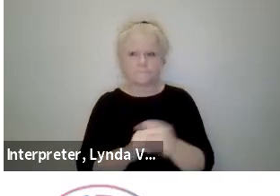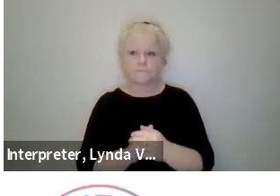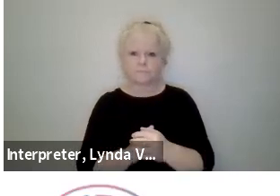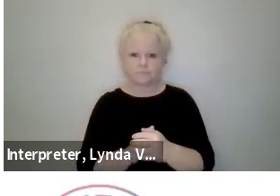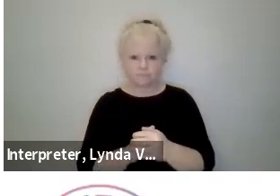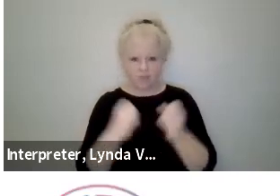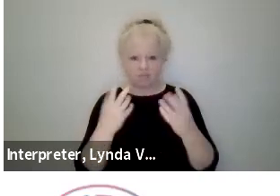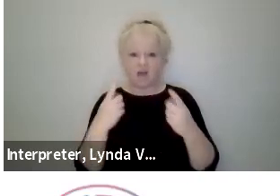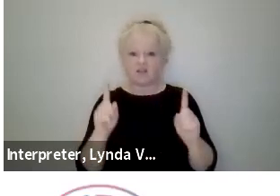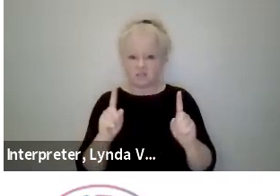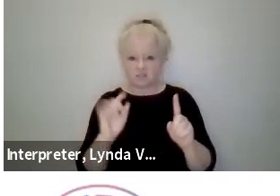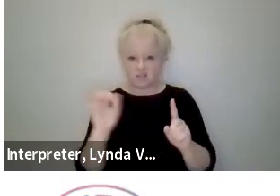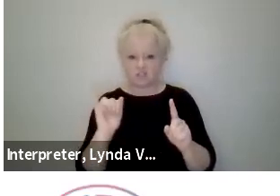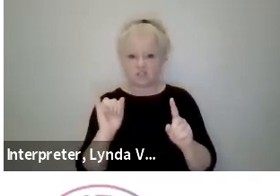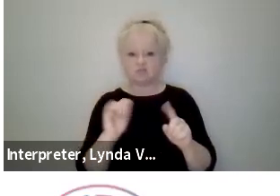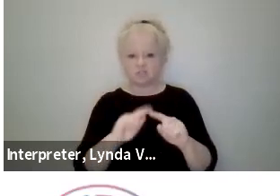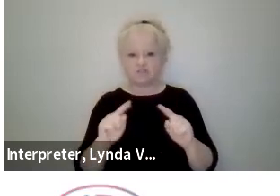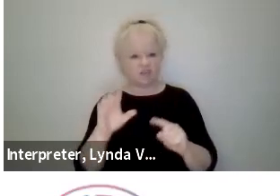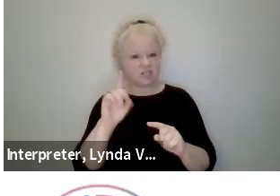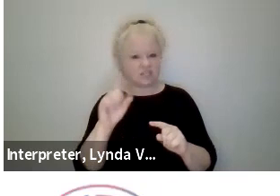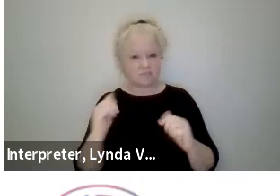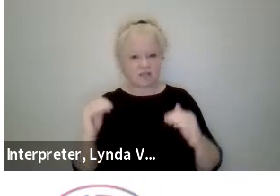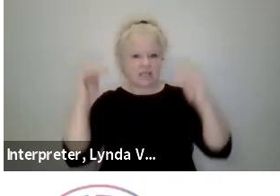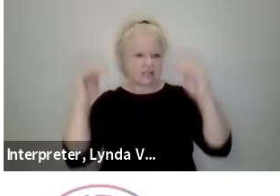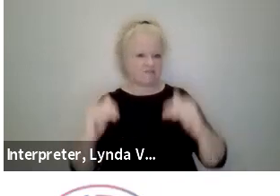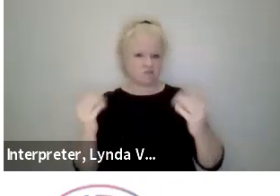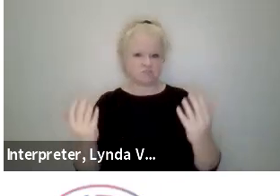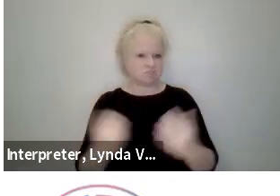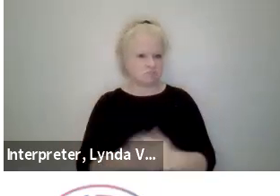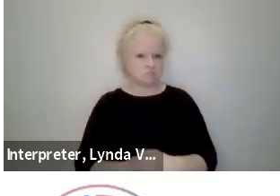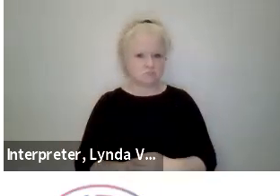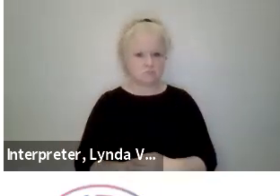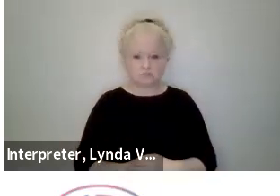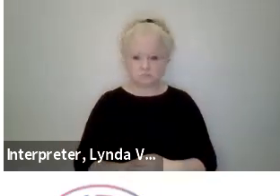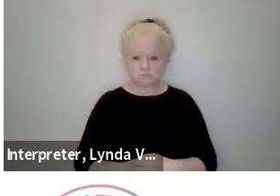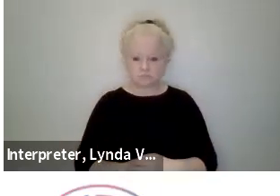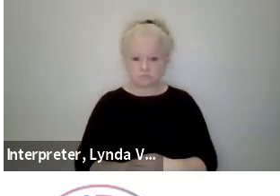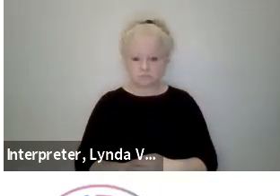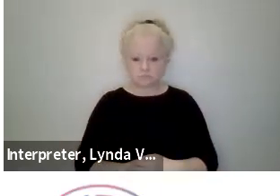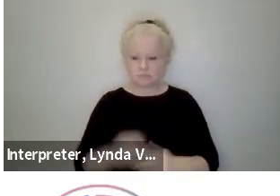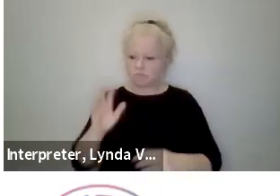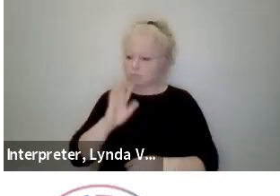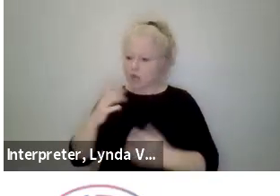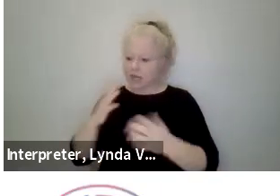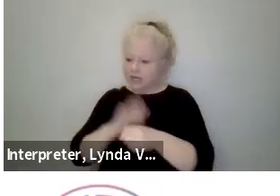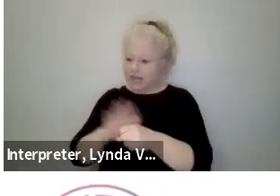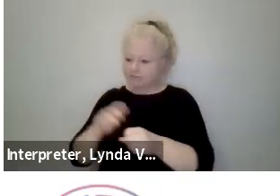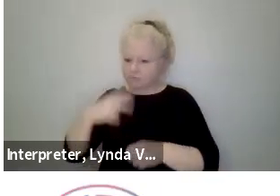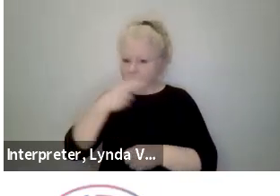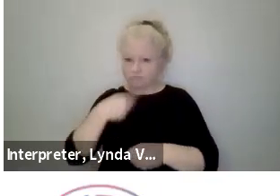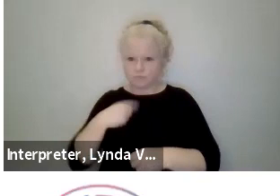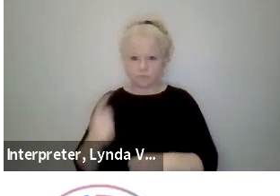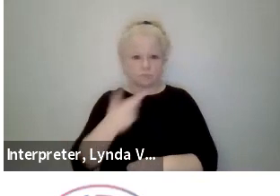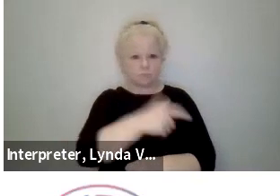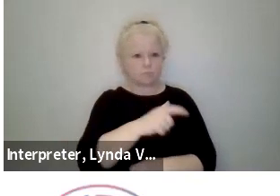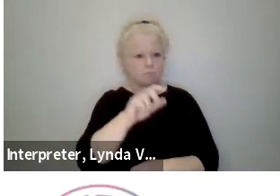a lot of success from different levels of disabilities work. So it's been good. I've been talking enough. I'll hand it off to Adam. He can kind of explain or talk